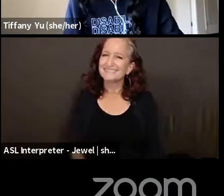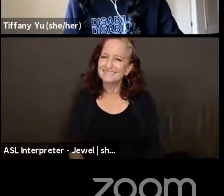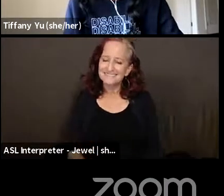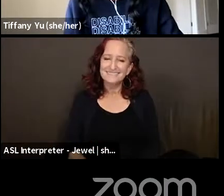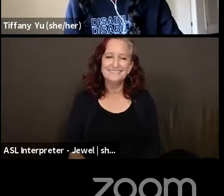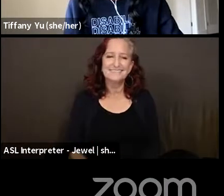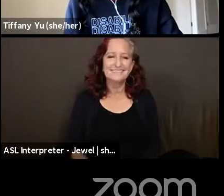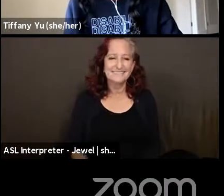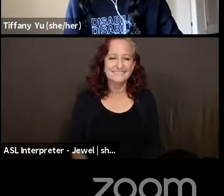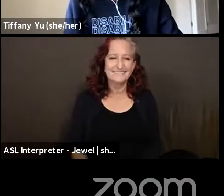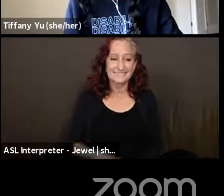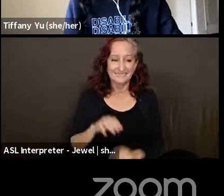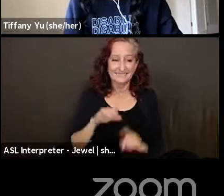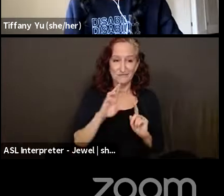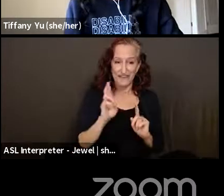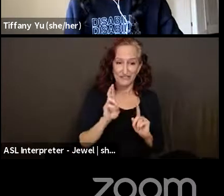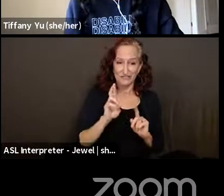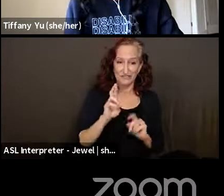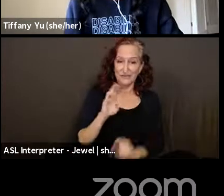Wayne.